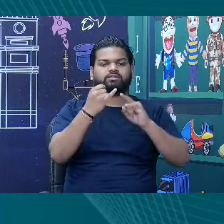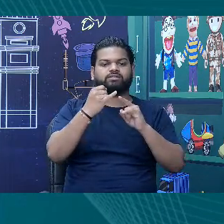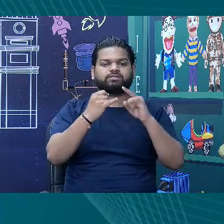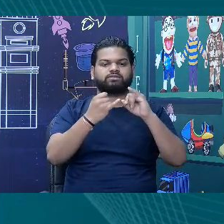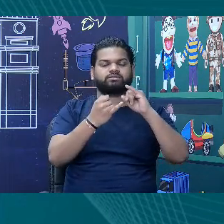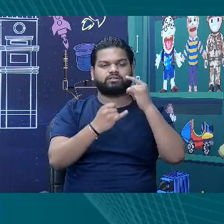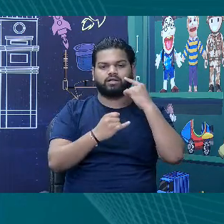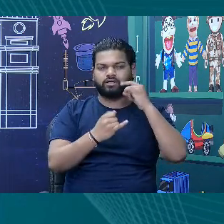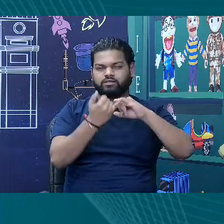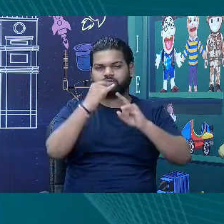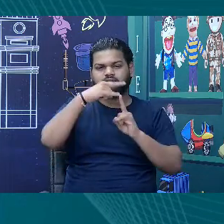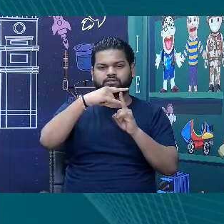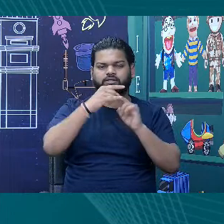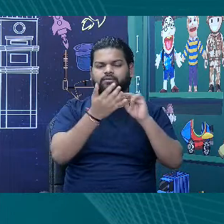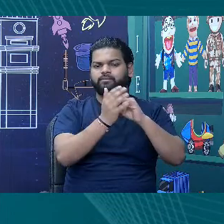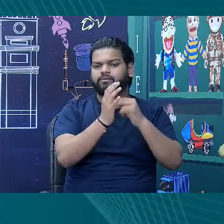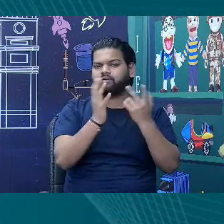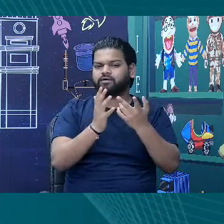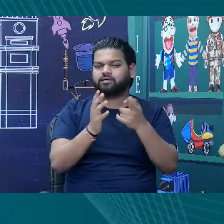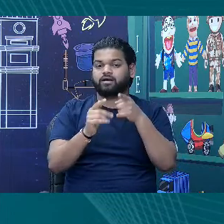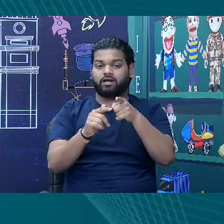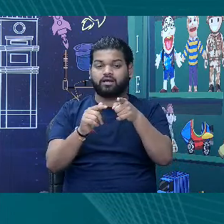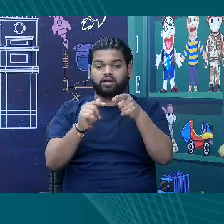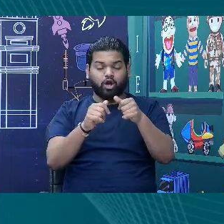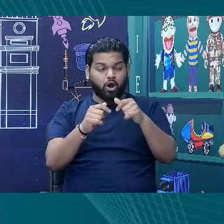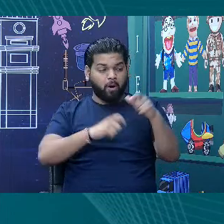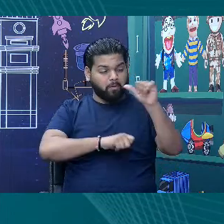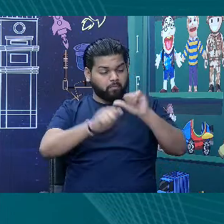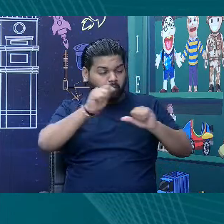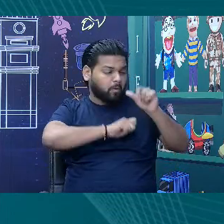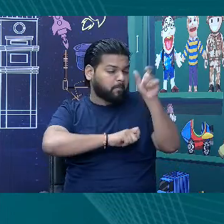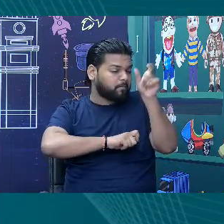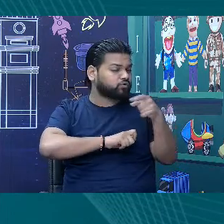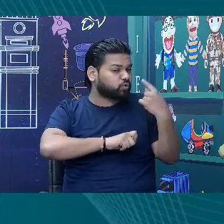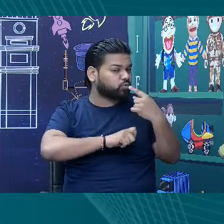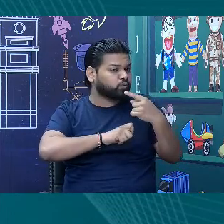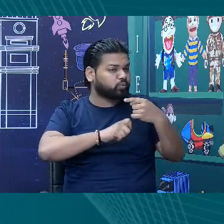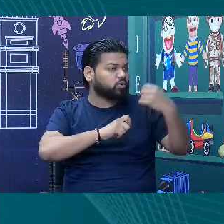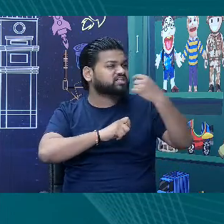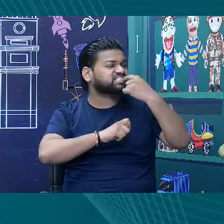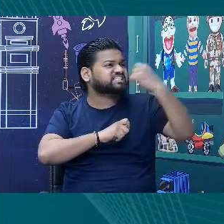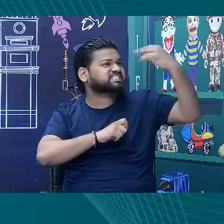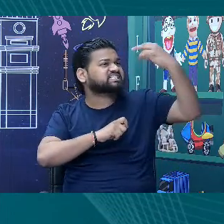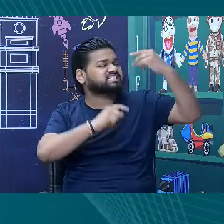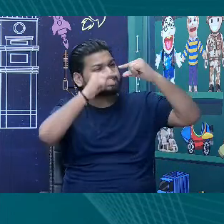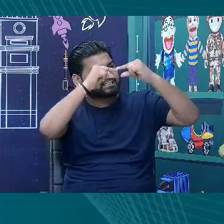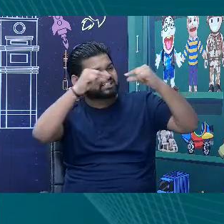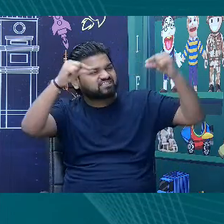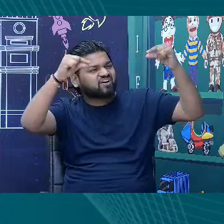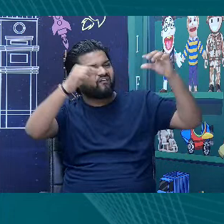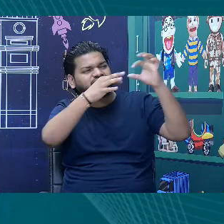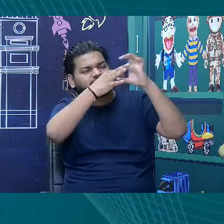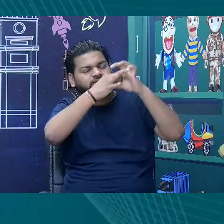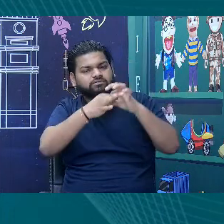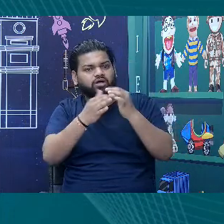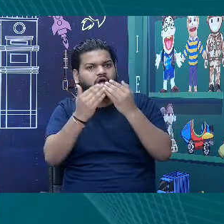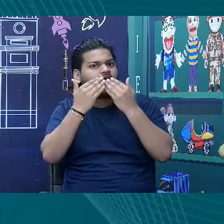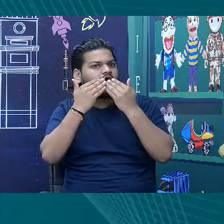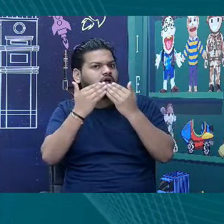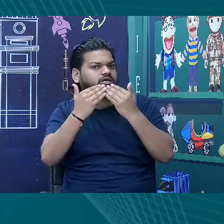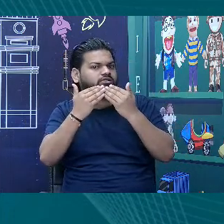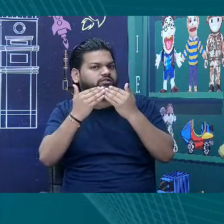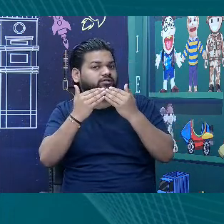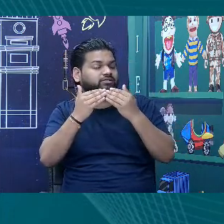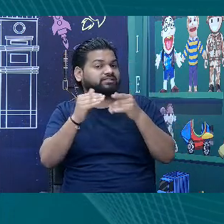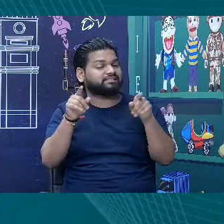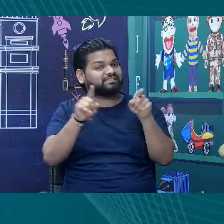that studies stars, planets and the universe. So this is what Stephen Hawking studied, Dr. Hawking studied, and that is